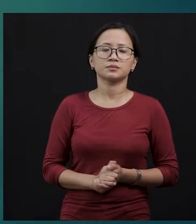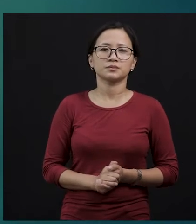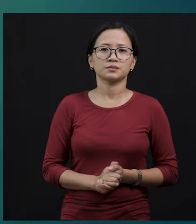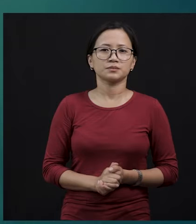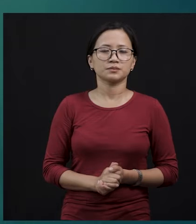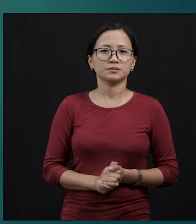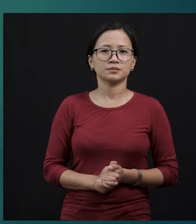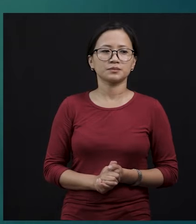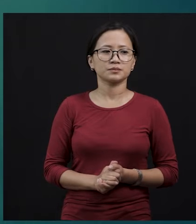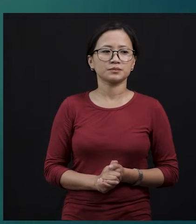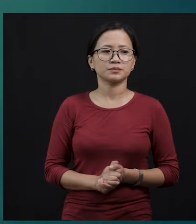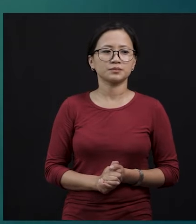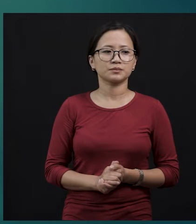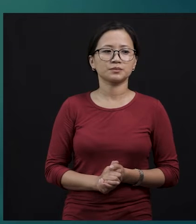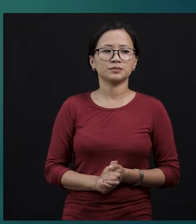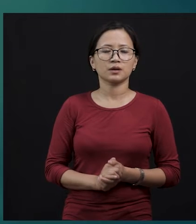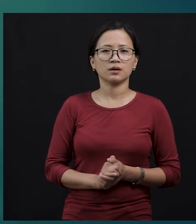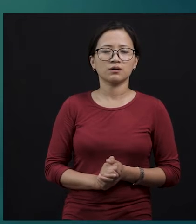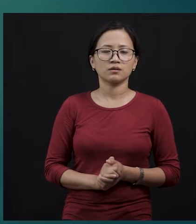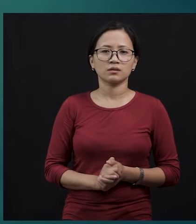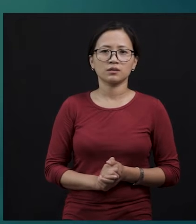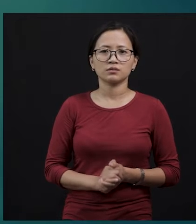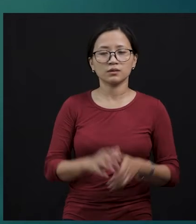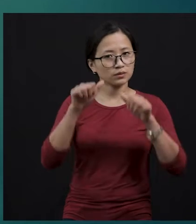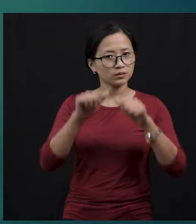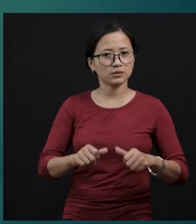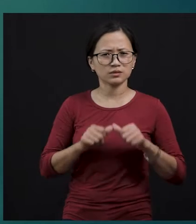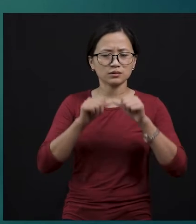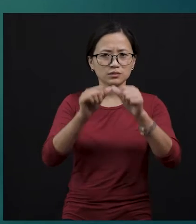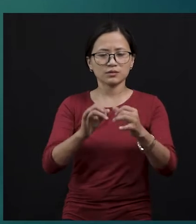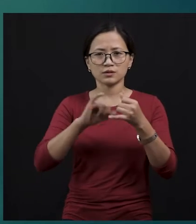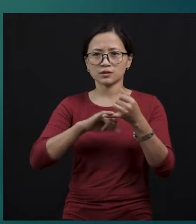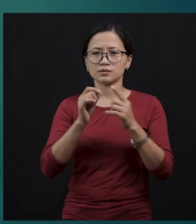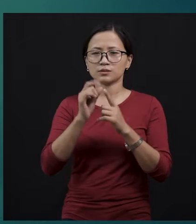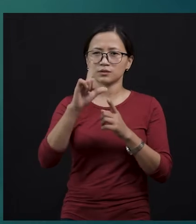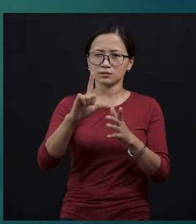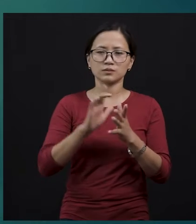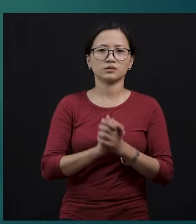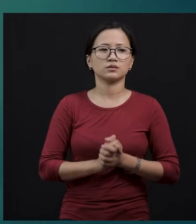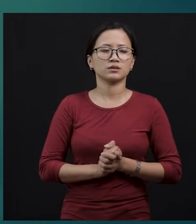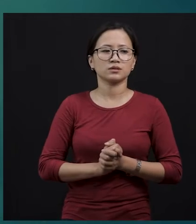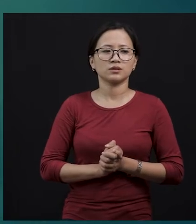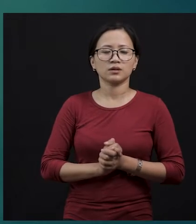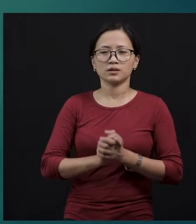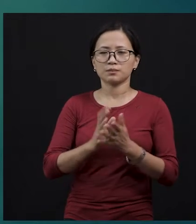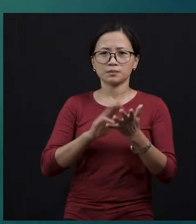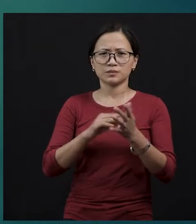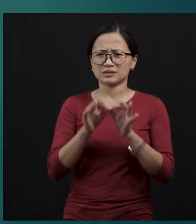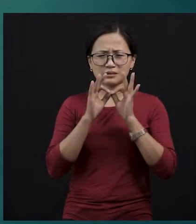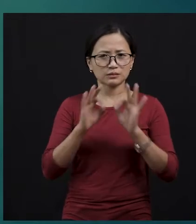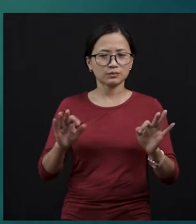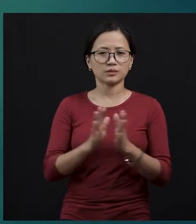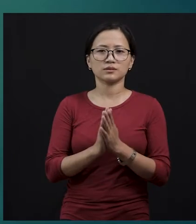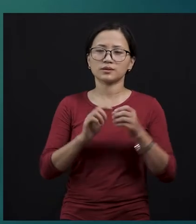able to know that. And the next one is you will be able to answer simple questions. You see that here, right? You will be able to